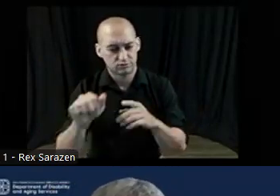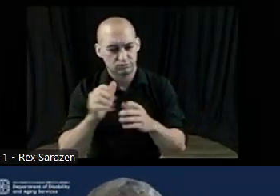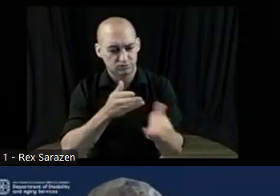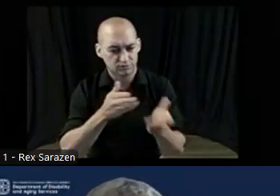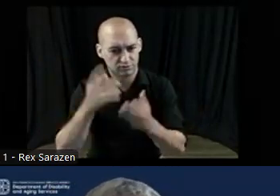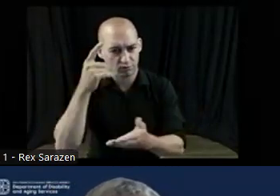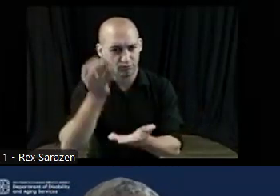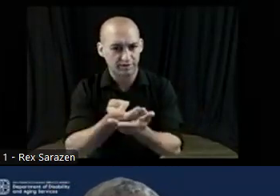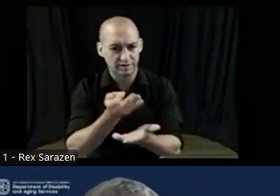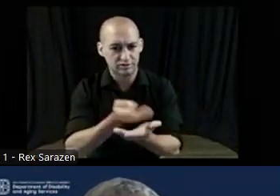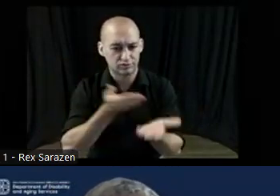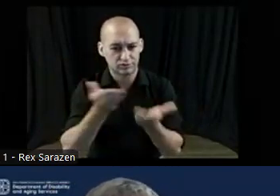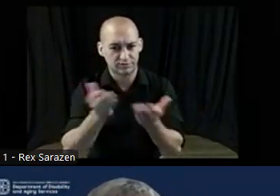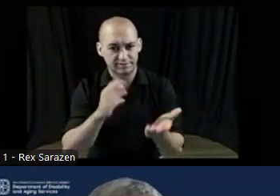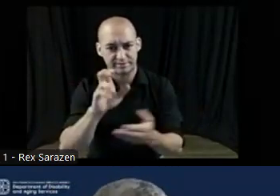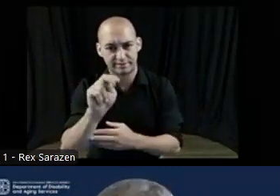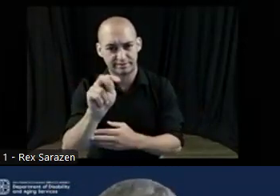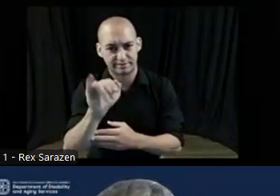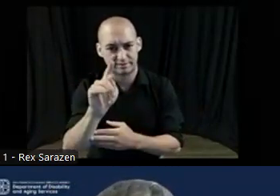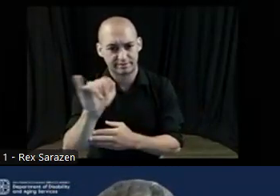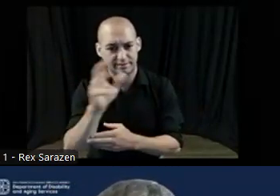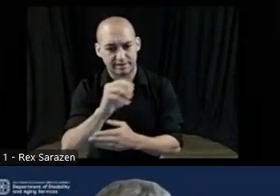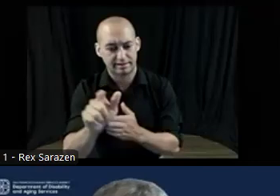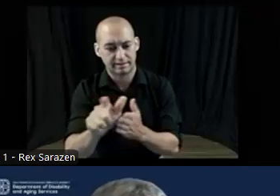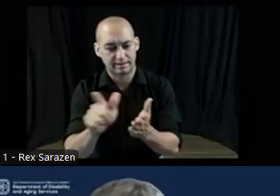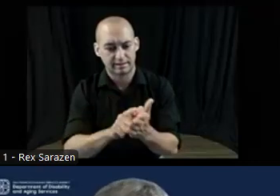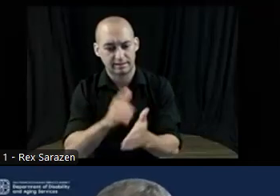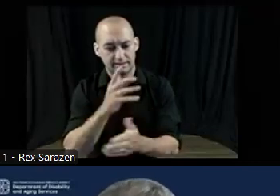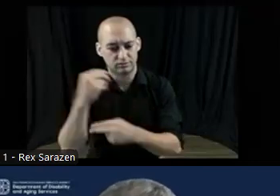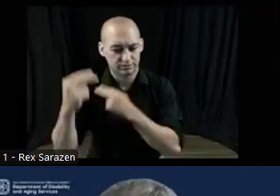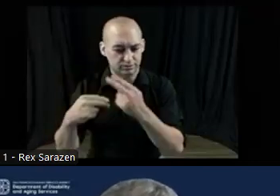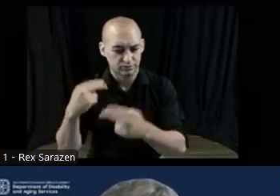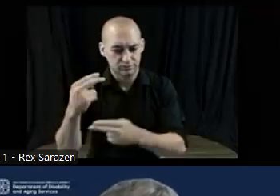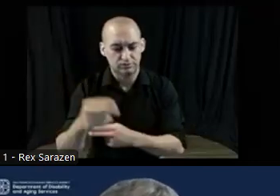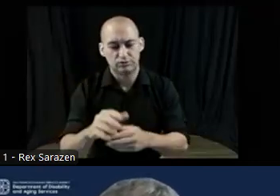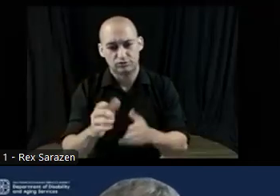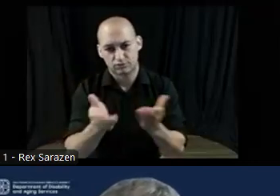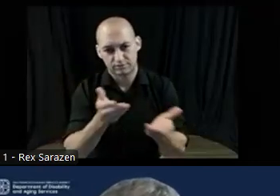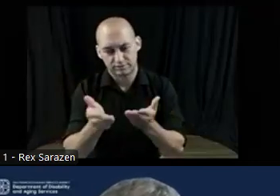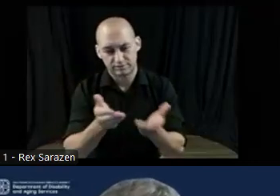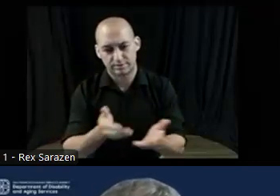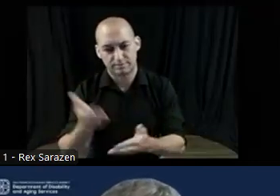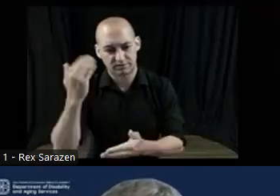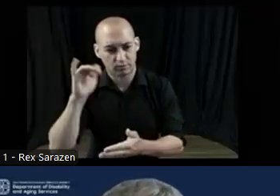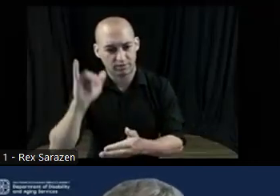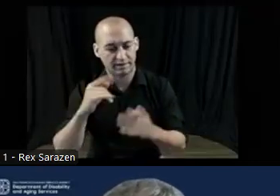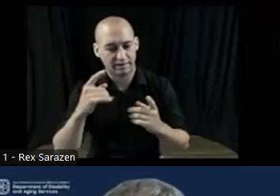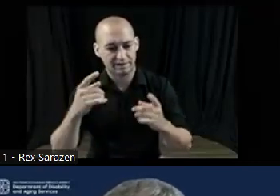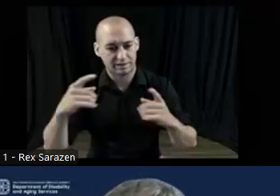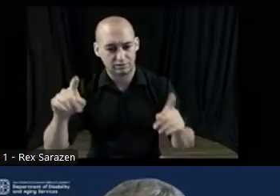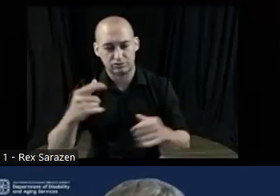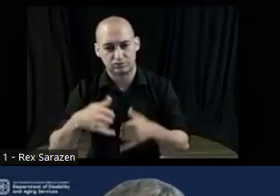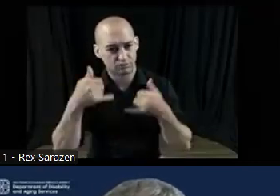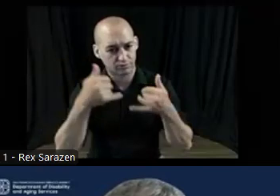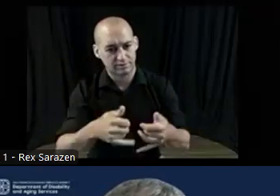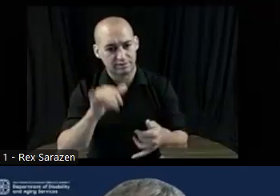services entities, as well as legal and judicial services. Before that, we had announced grants that